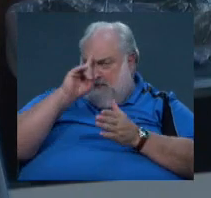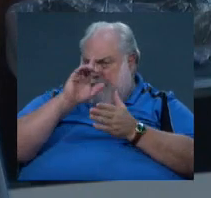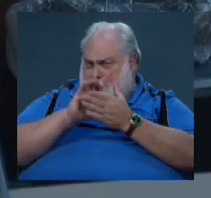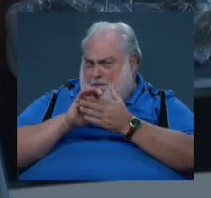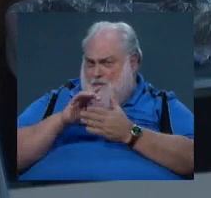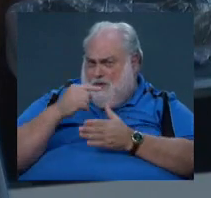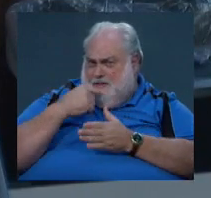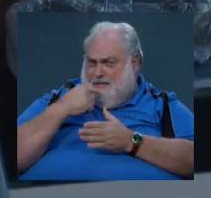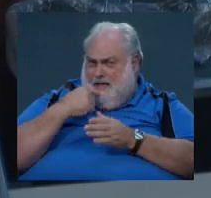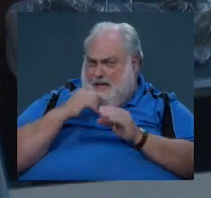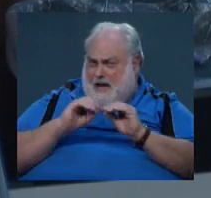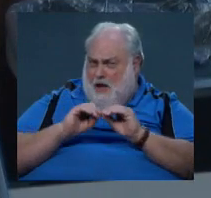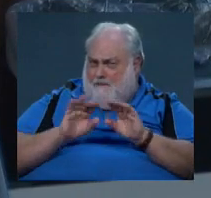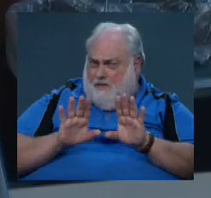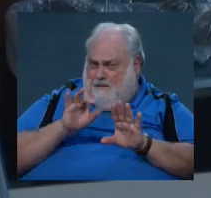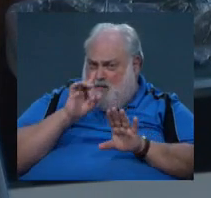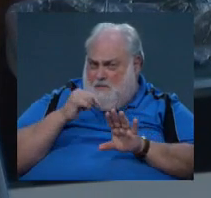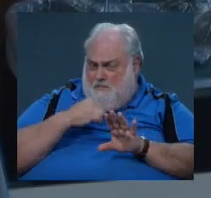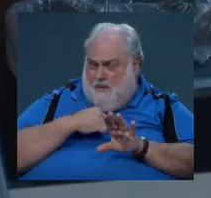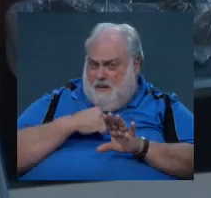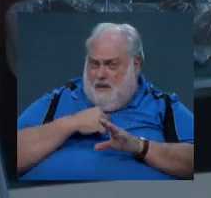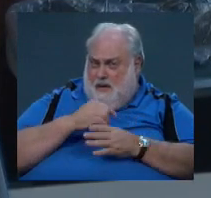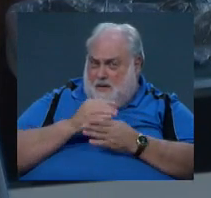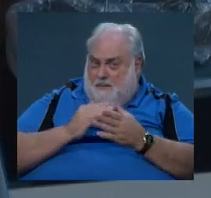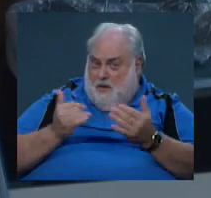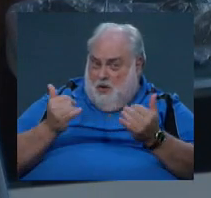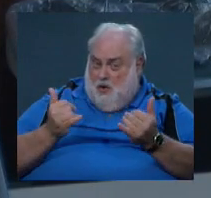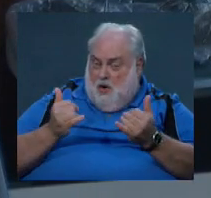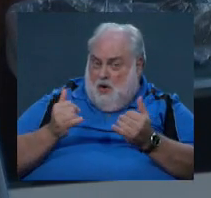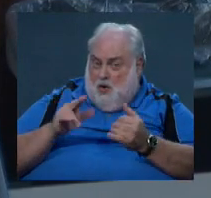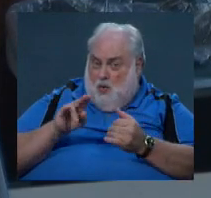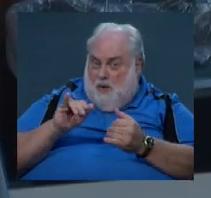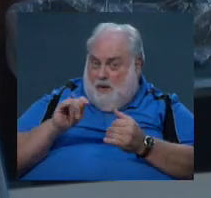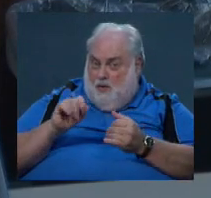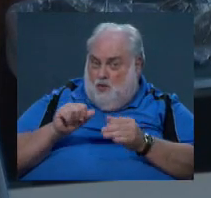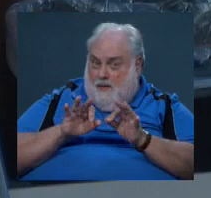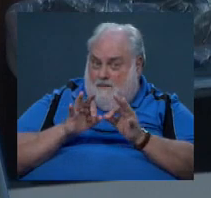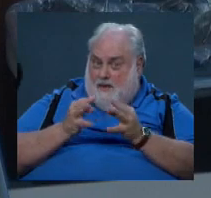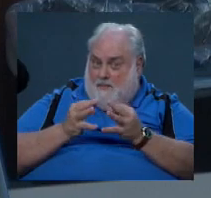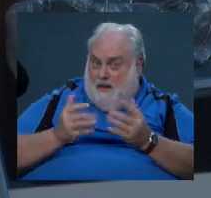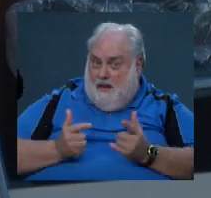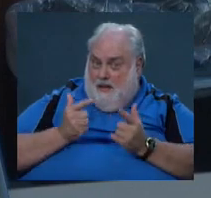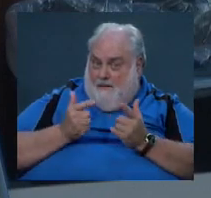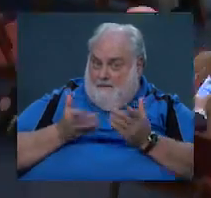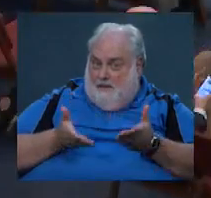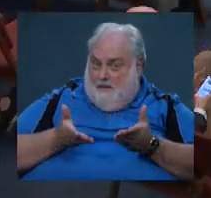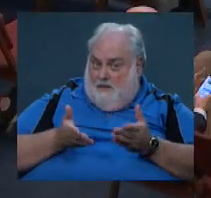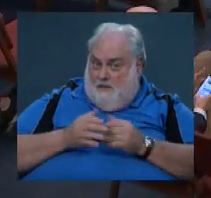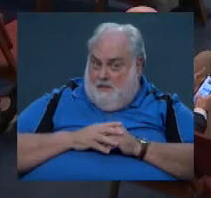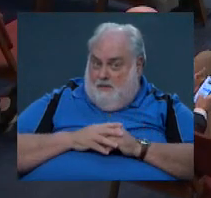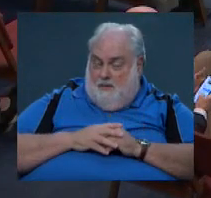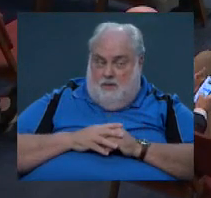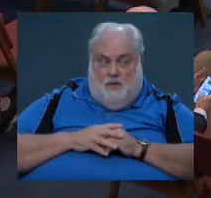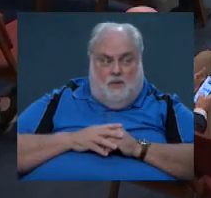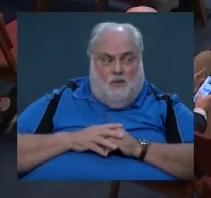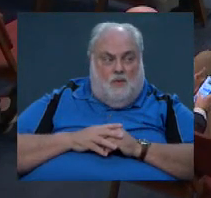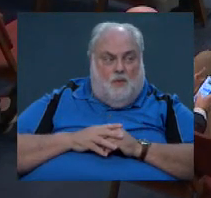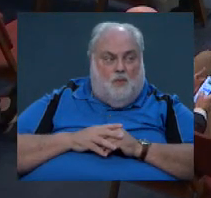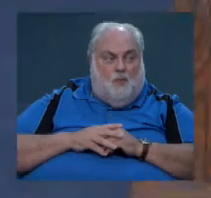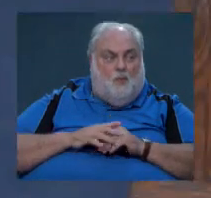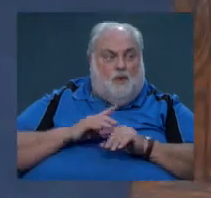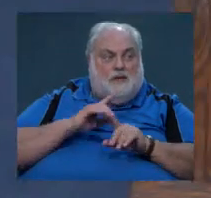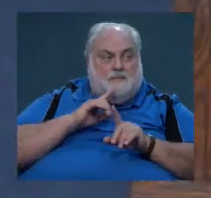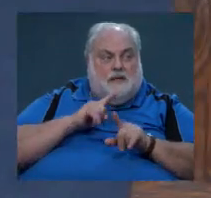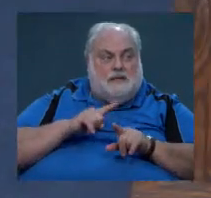this, but could you clarify that in some of the current units that you have, there are families that live there? And my